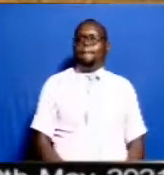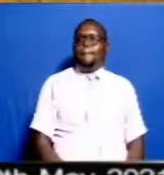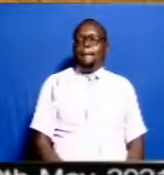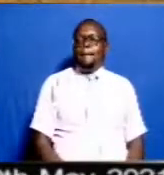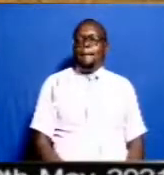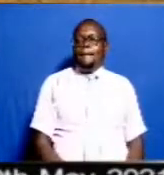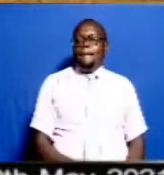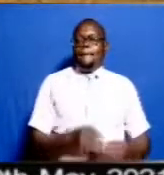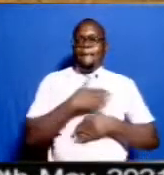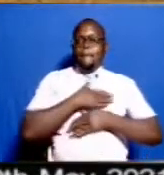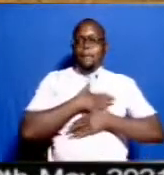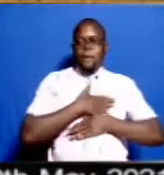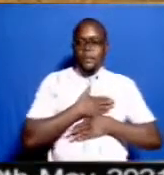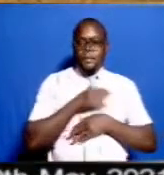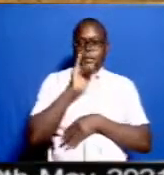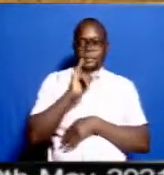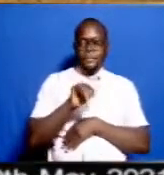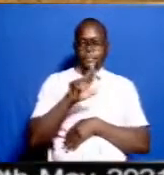Honorable Yusuf?